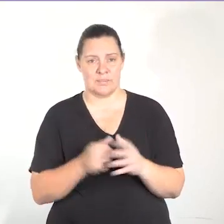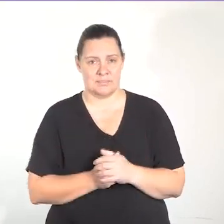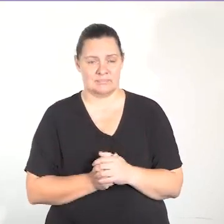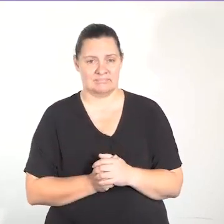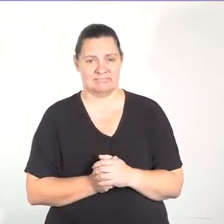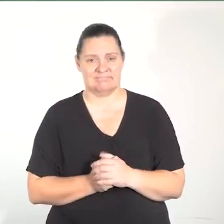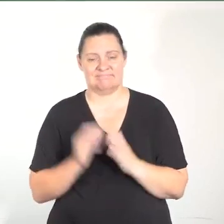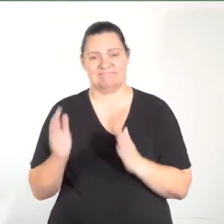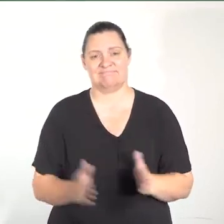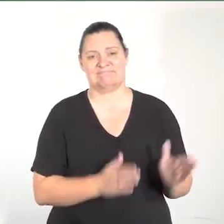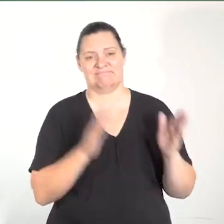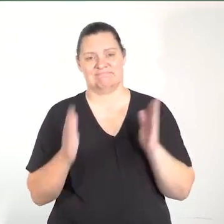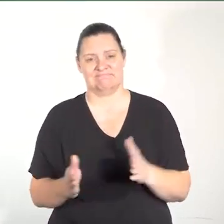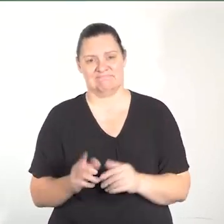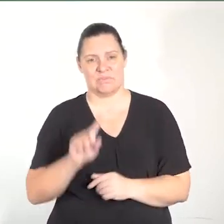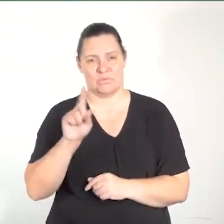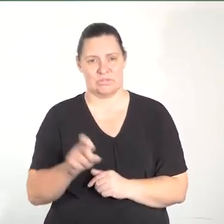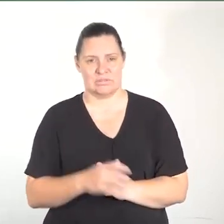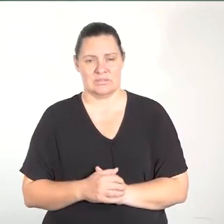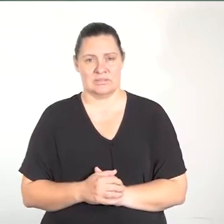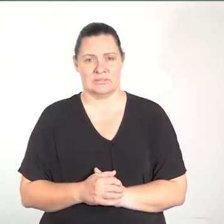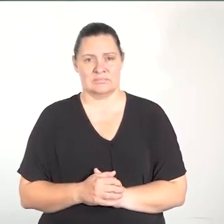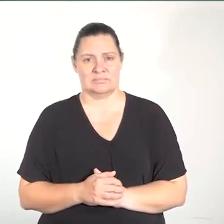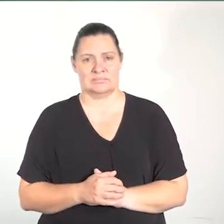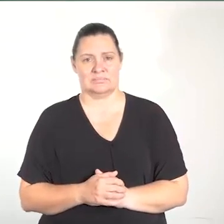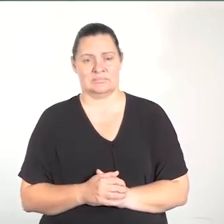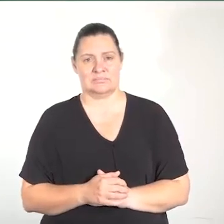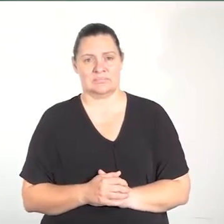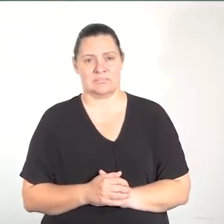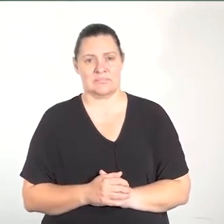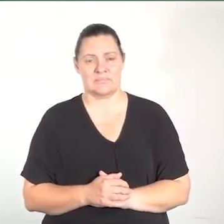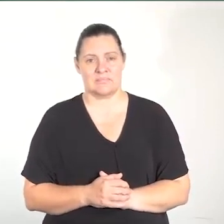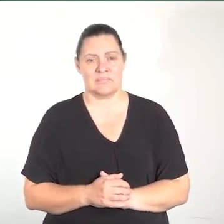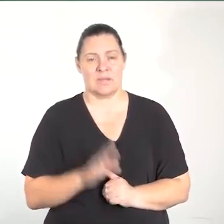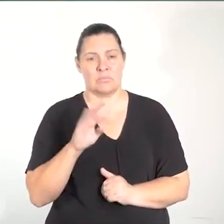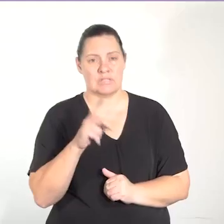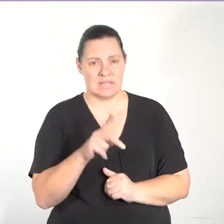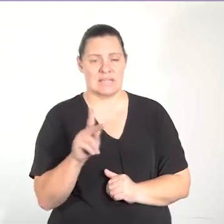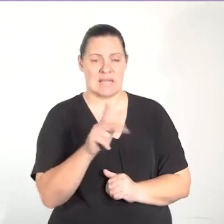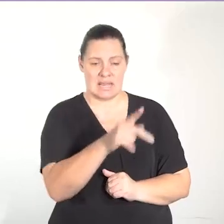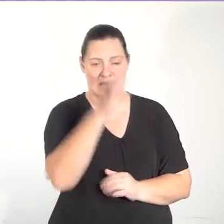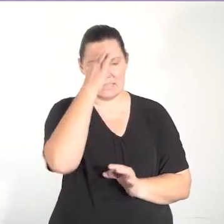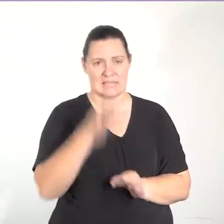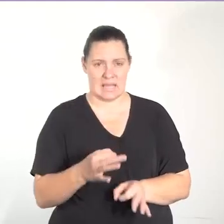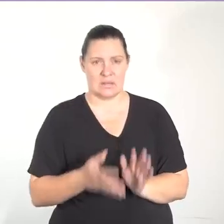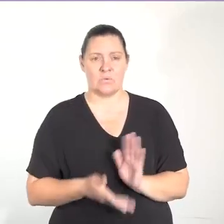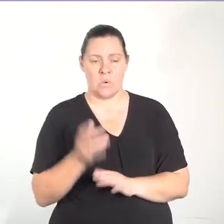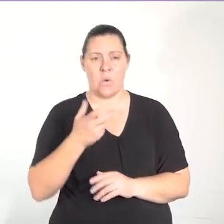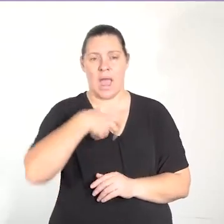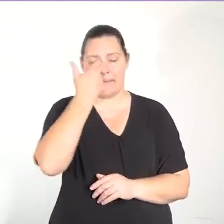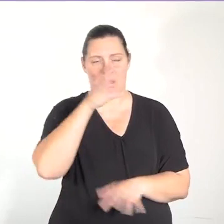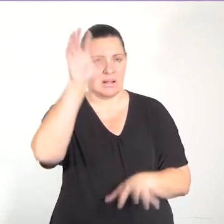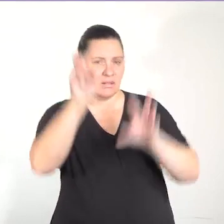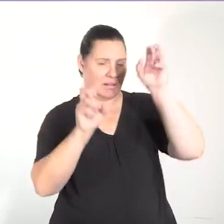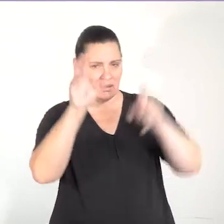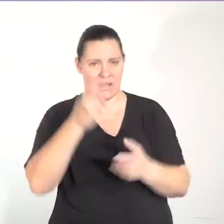Okay, let's go on to the next question. Now, Busi and Kensani decide to go apple